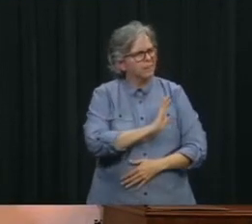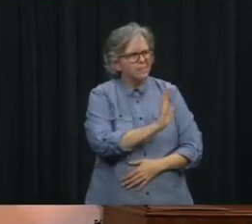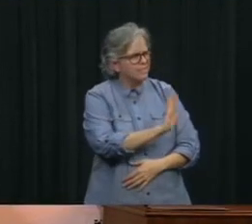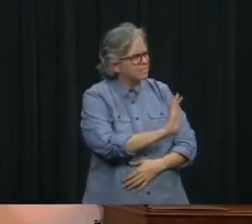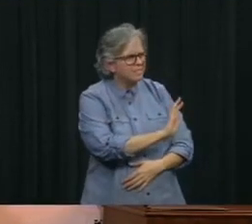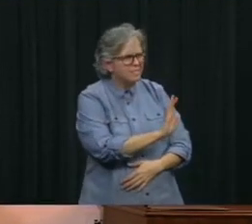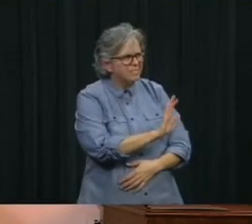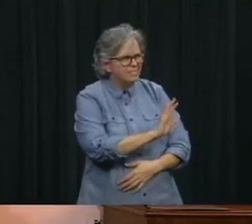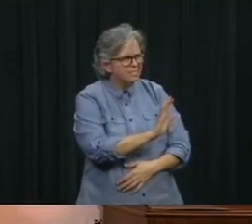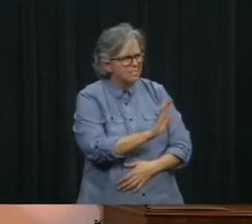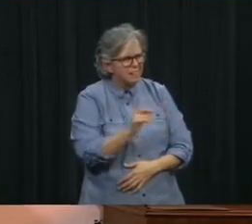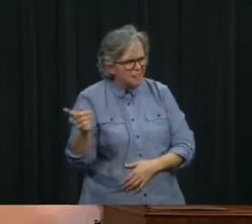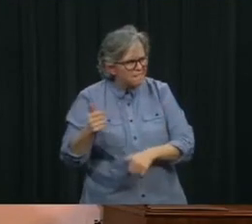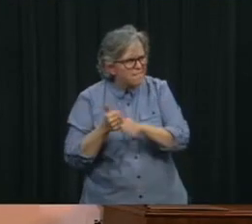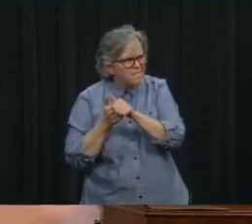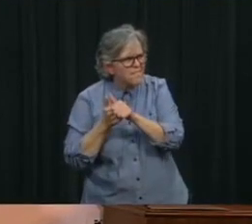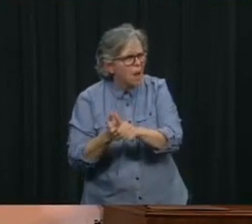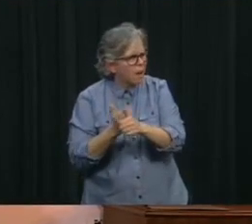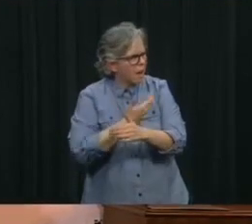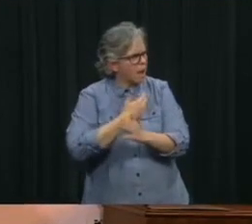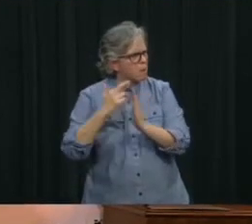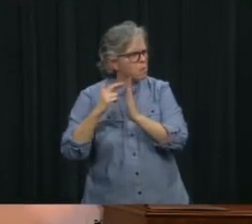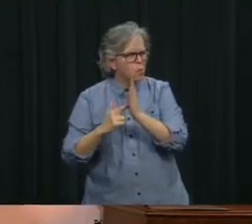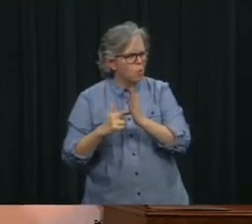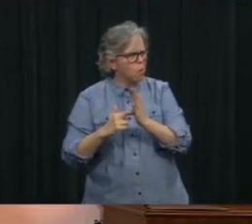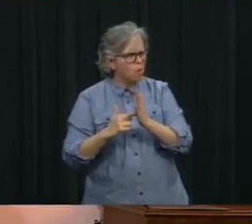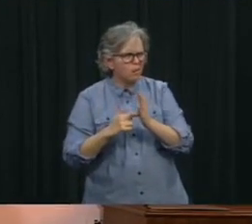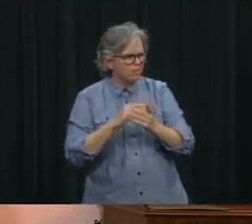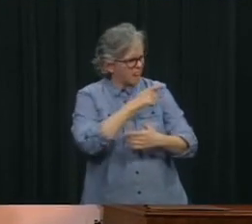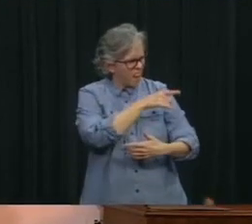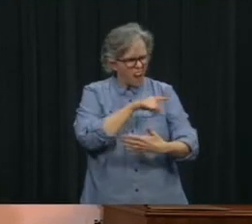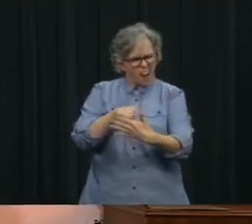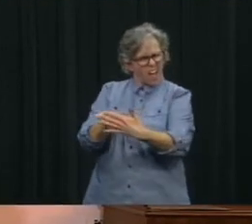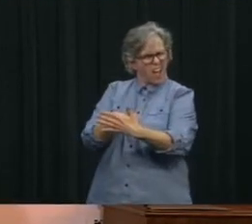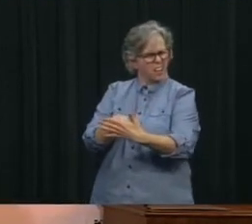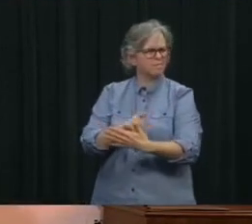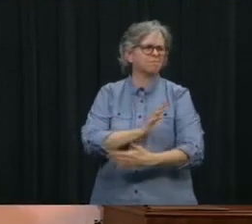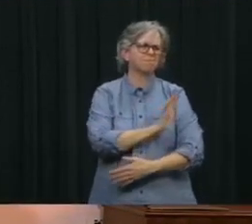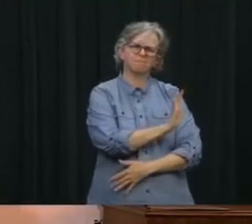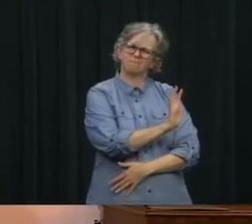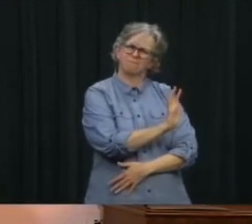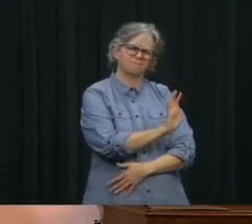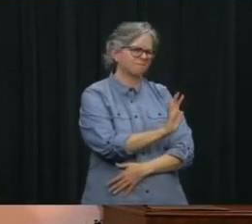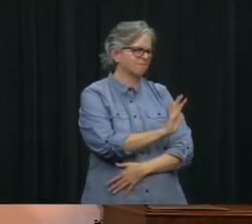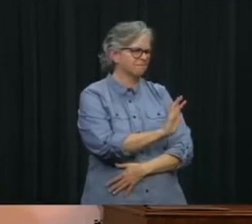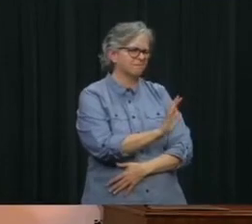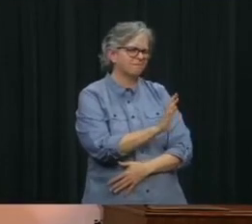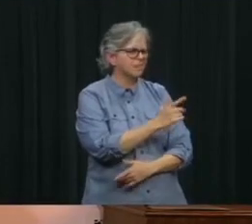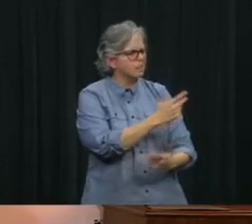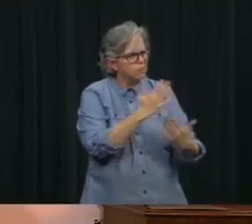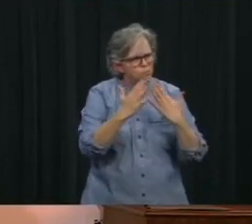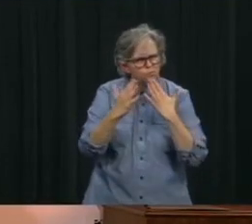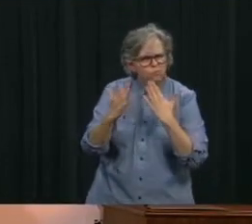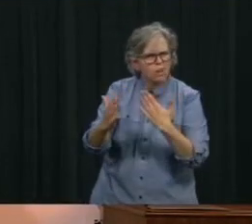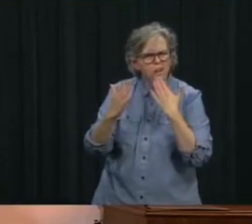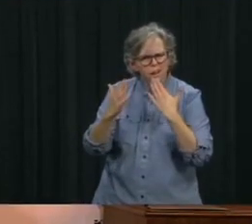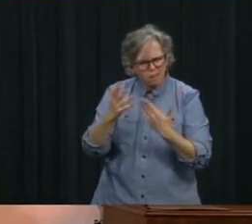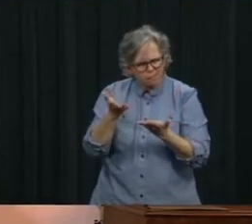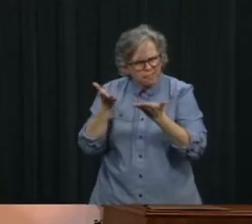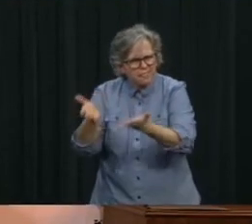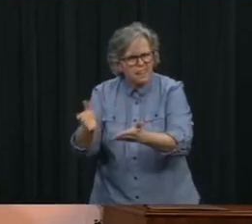set for them. We need to thank them every second. We need to help them keep doing their job. It's so vitally